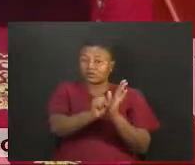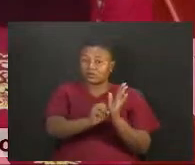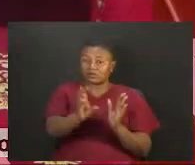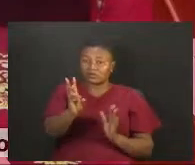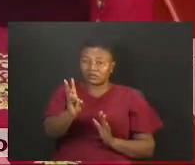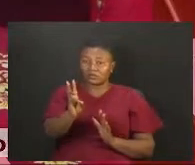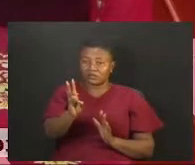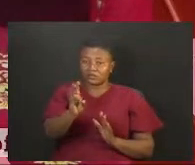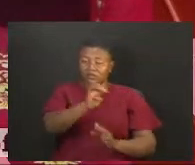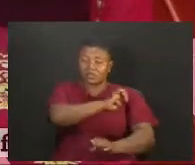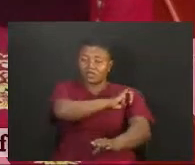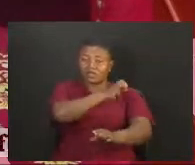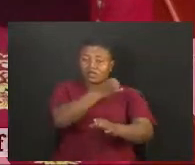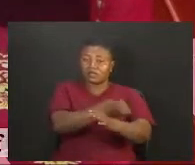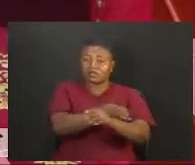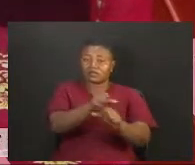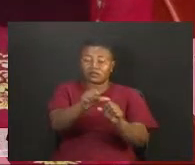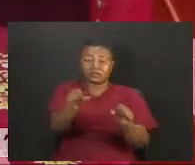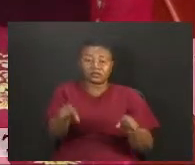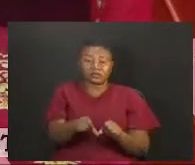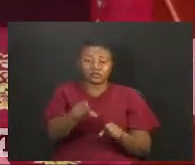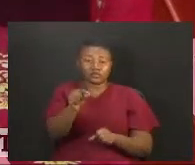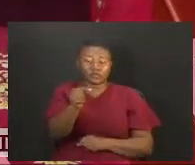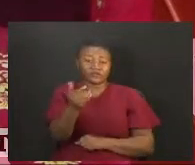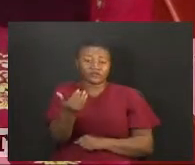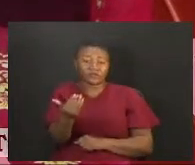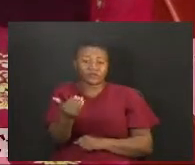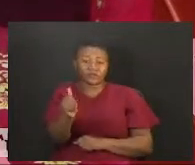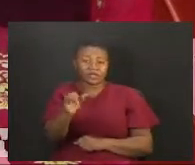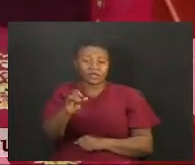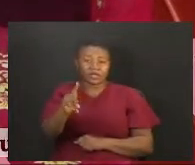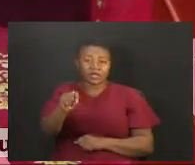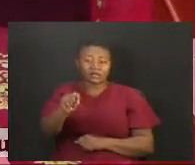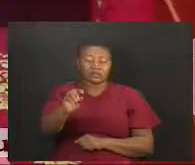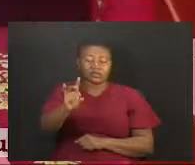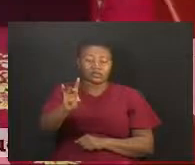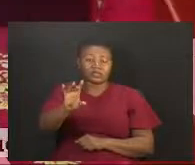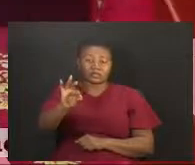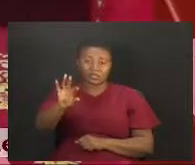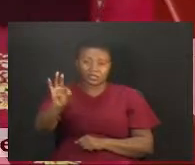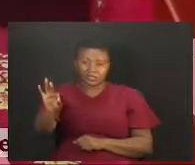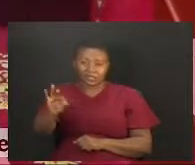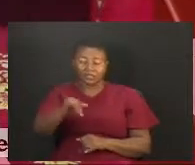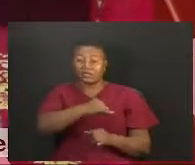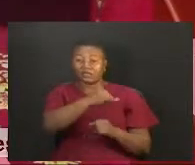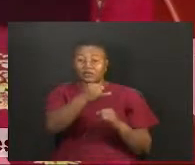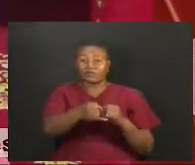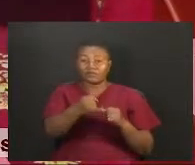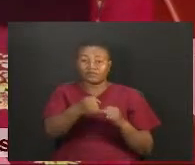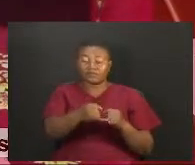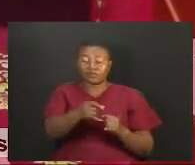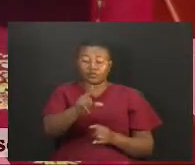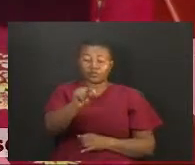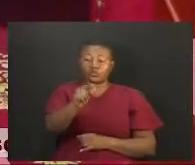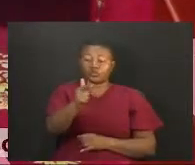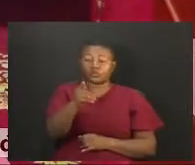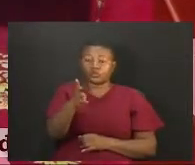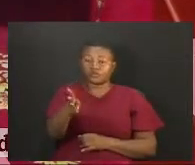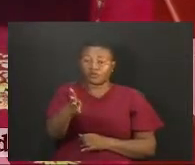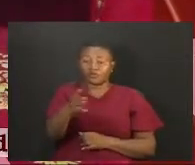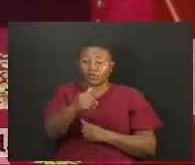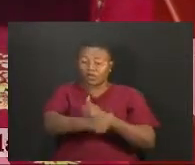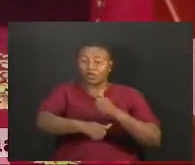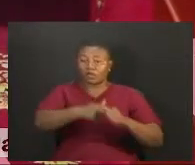Energy Sector Levies Act 2015, Act 899. And finally, Mr. Speaker, the 2024 Annual